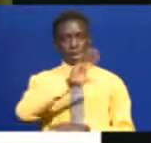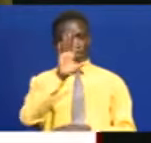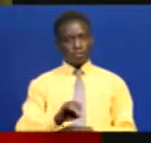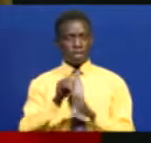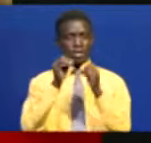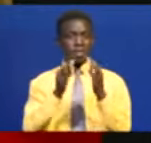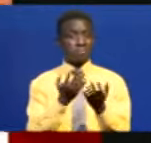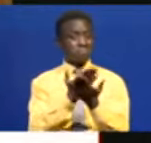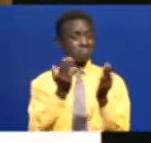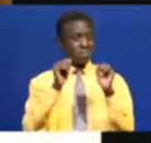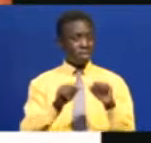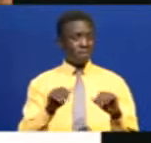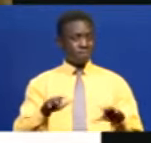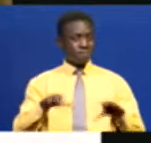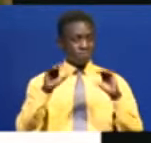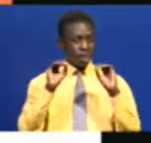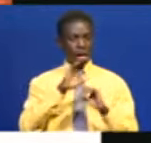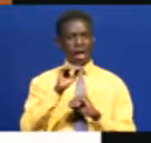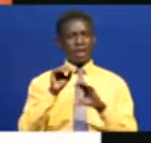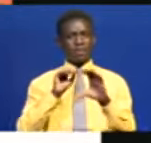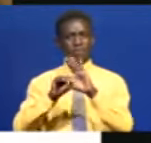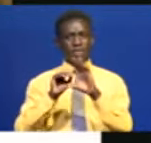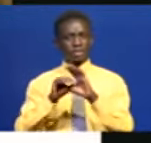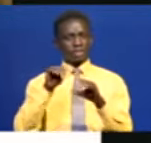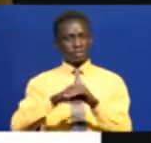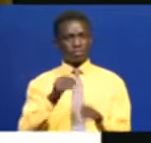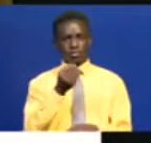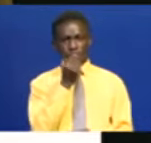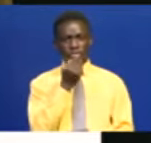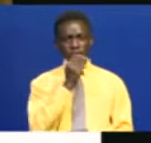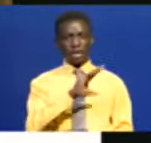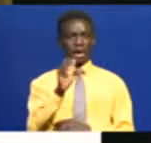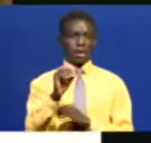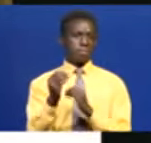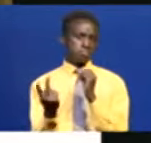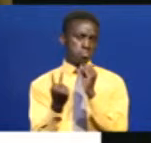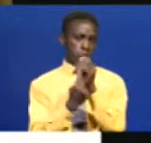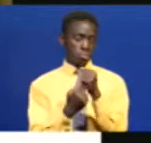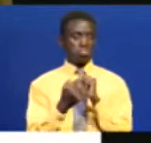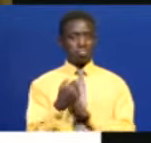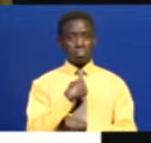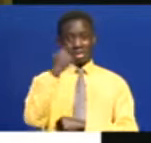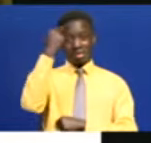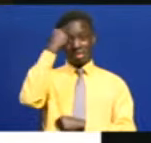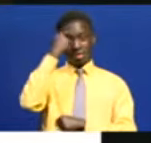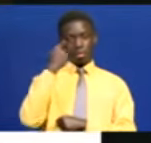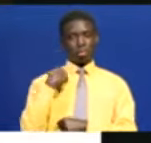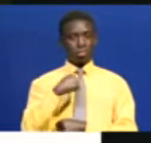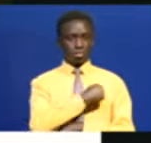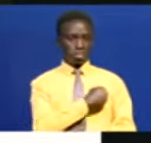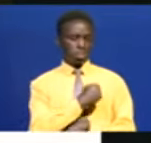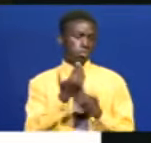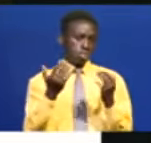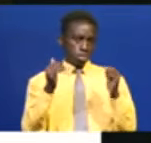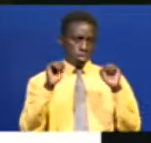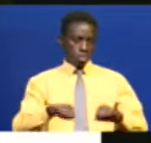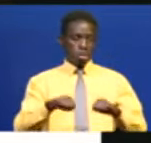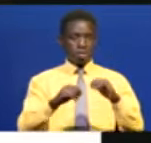they can find and invest in foods and partnership, I think that we will develop